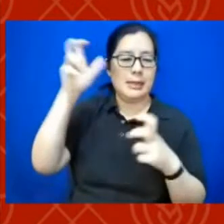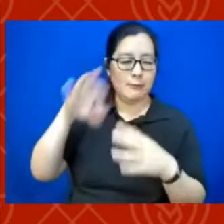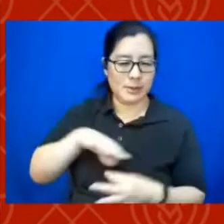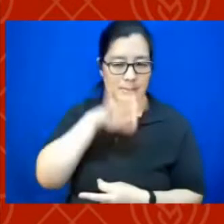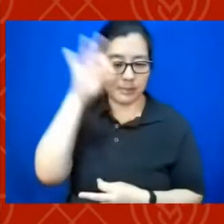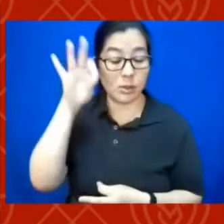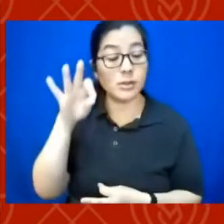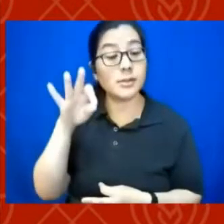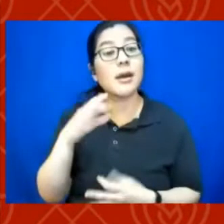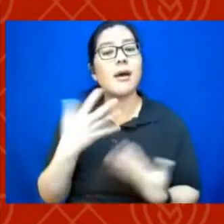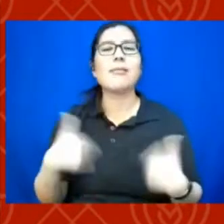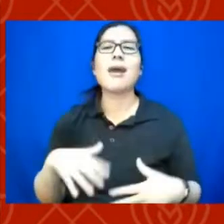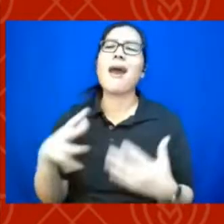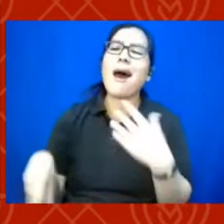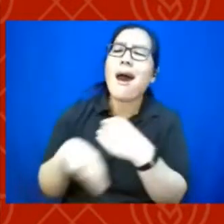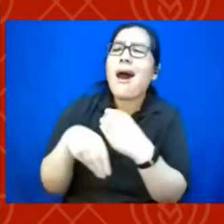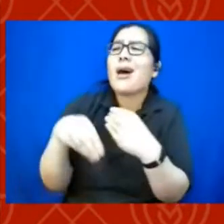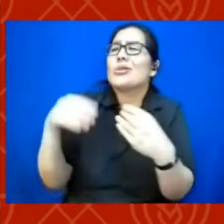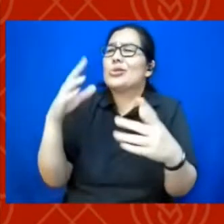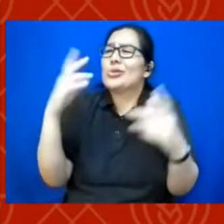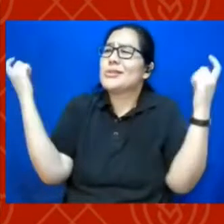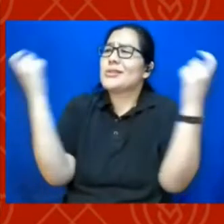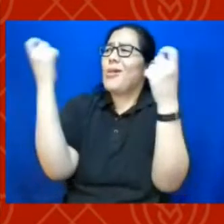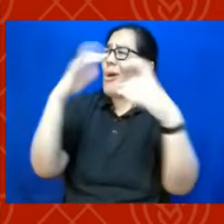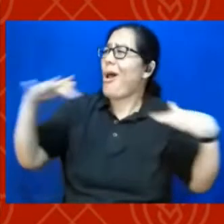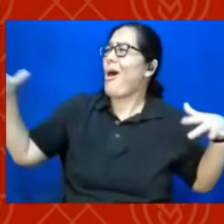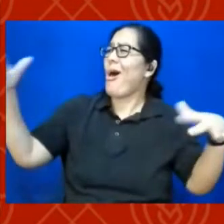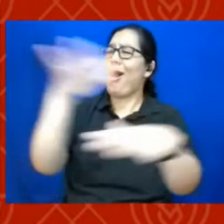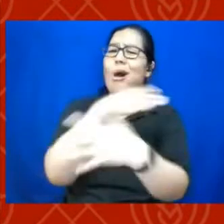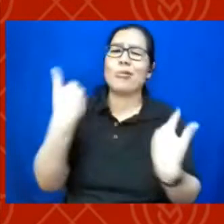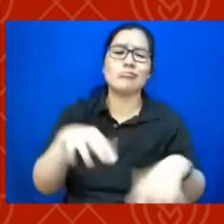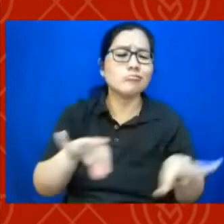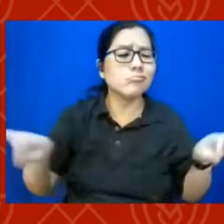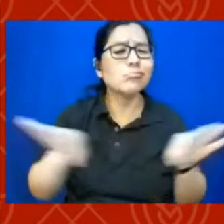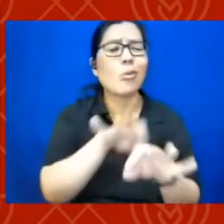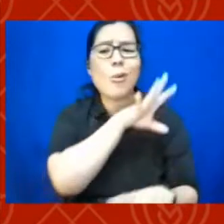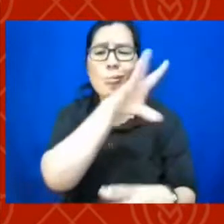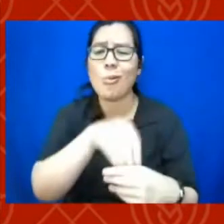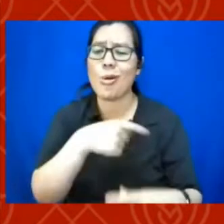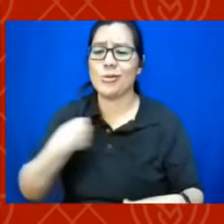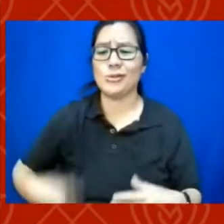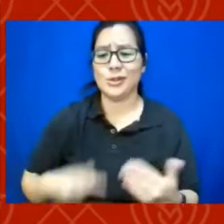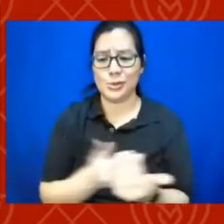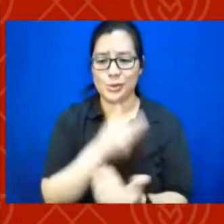They enhance the festive atmosphere and are a large part of Chinese New Year.